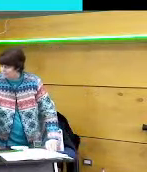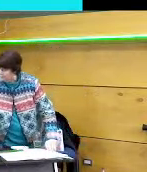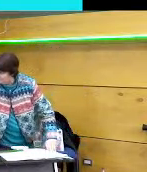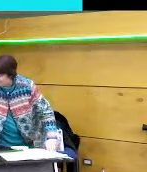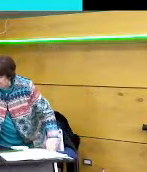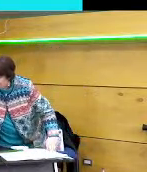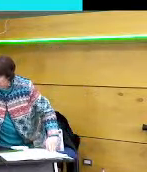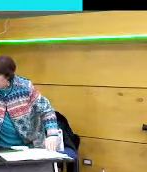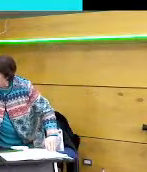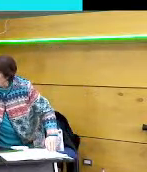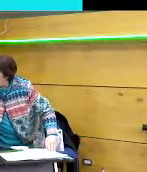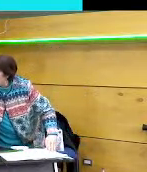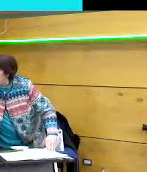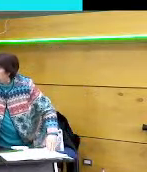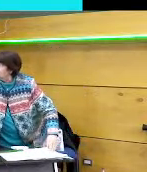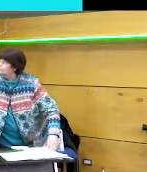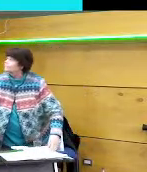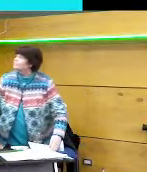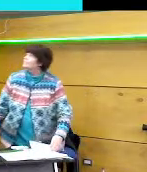with.